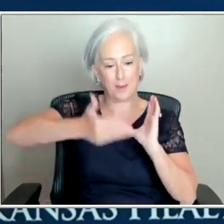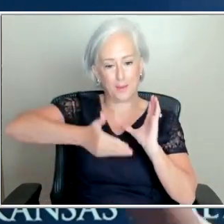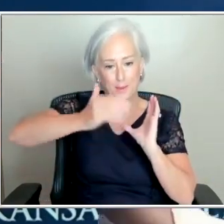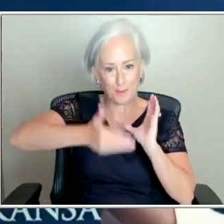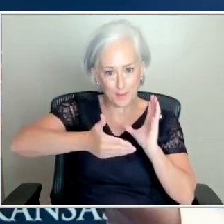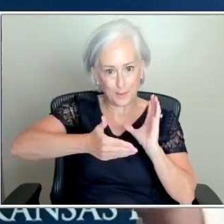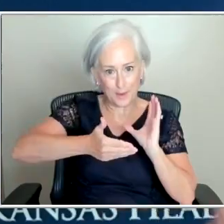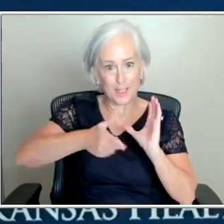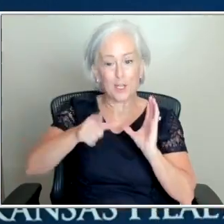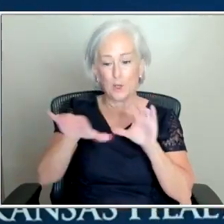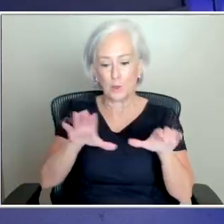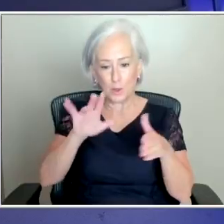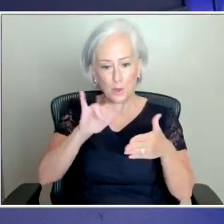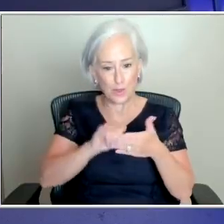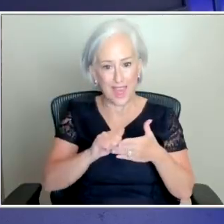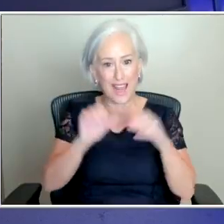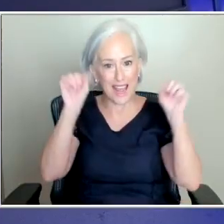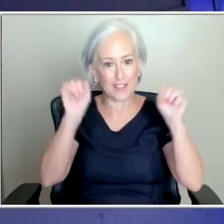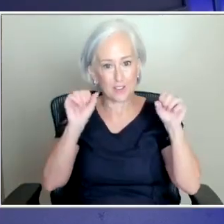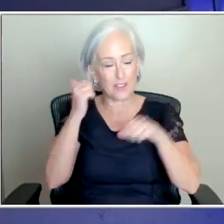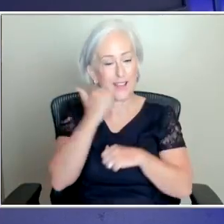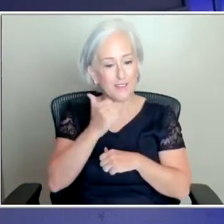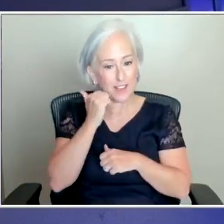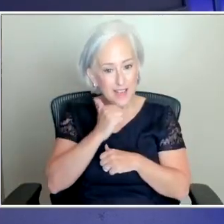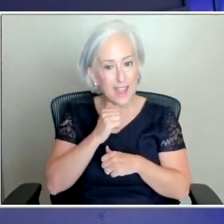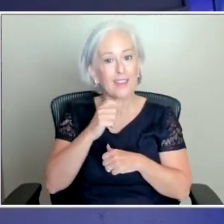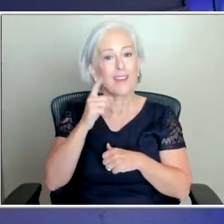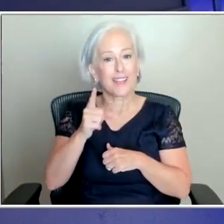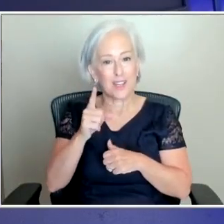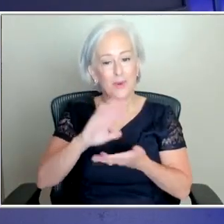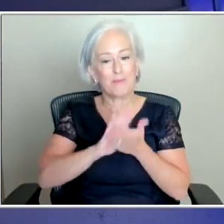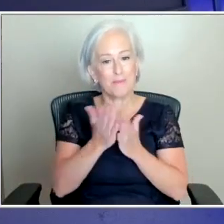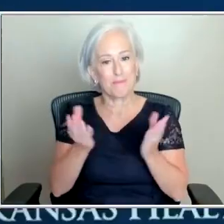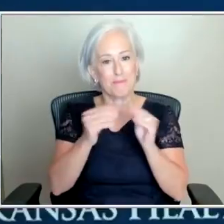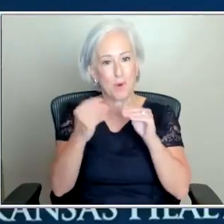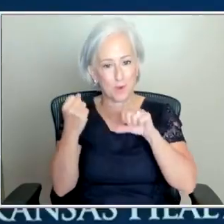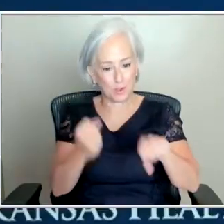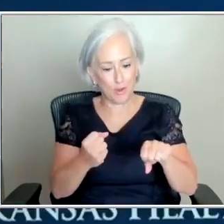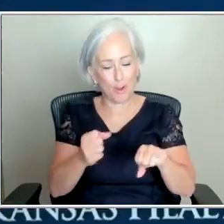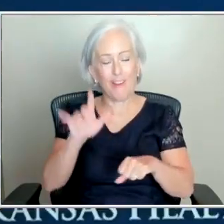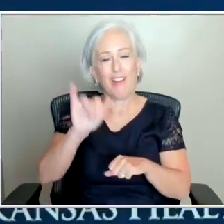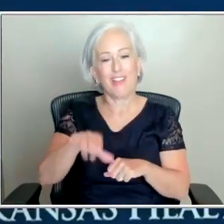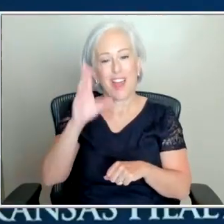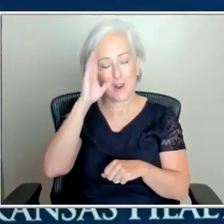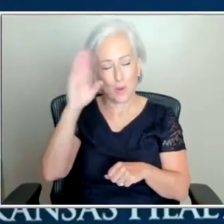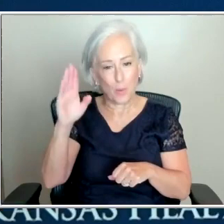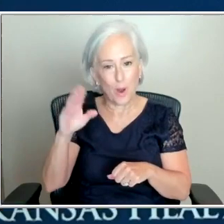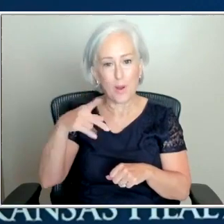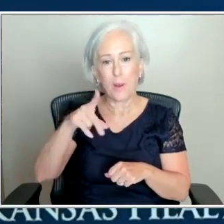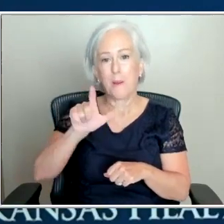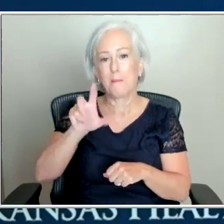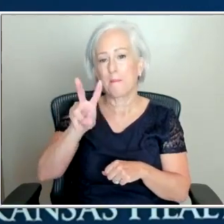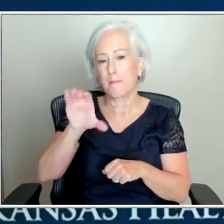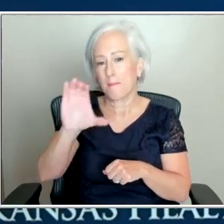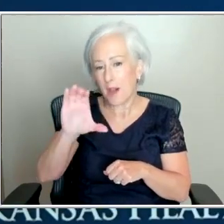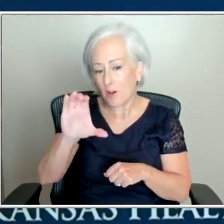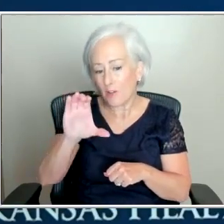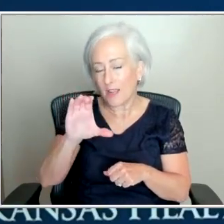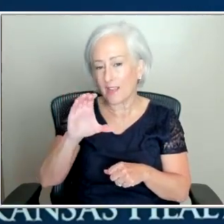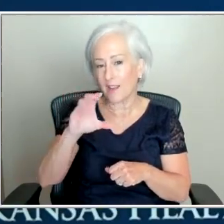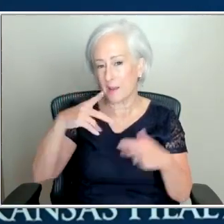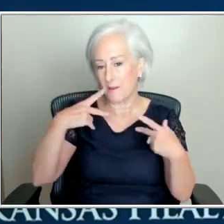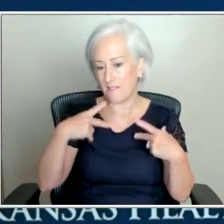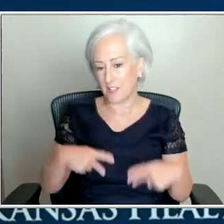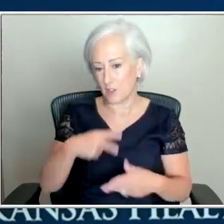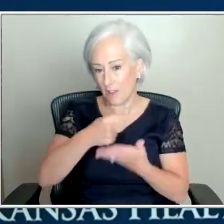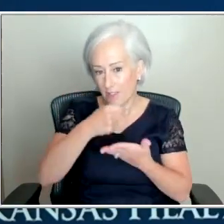and that's where Dr. McCulloch comes in. And so pelvic floor physical therapy can help the whole range of pelvic floor disorders. And then sort of depending